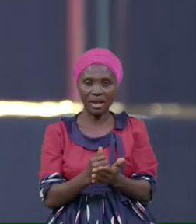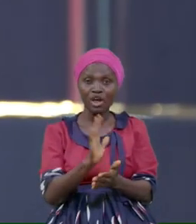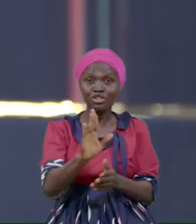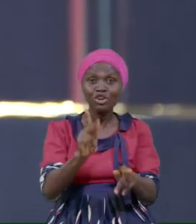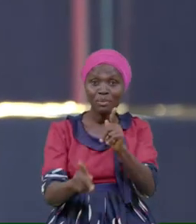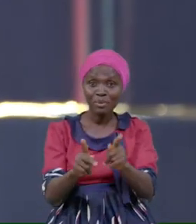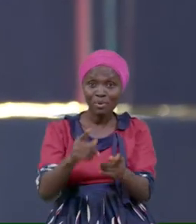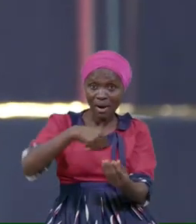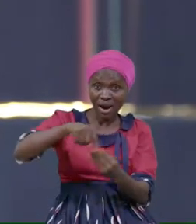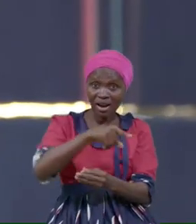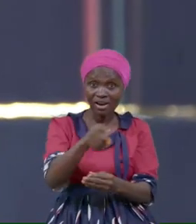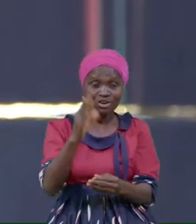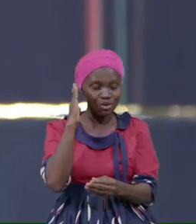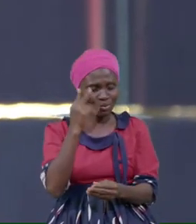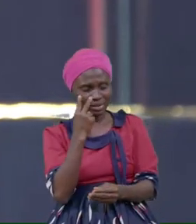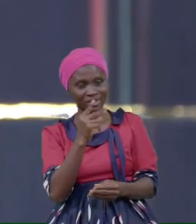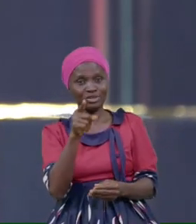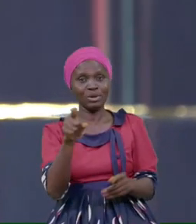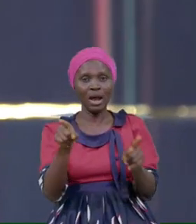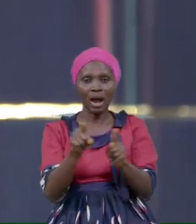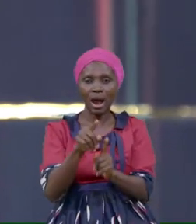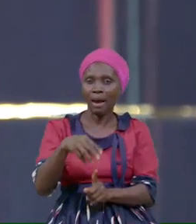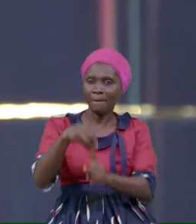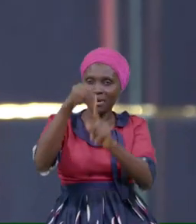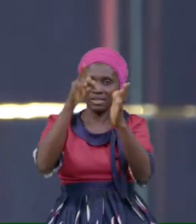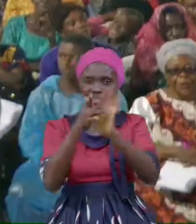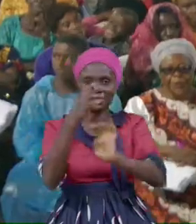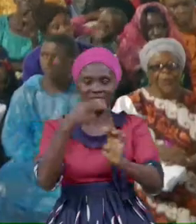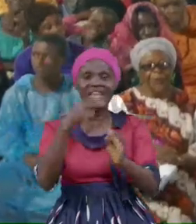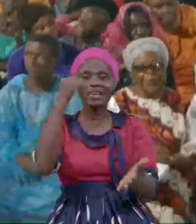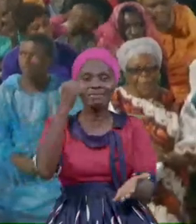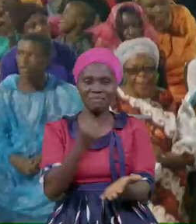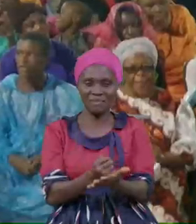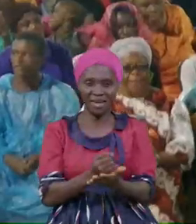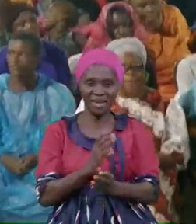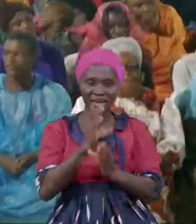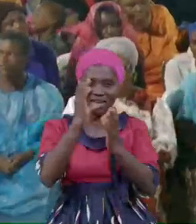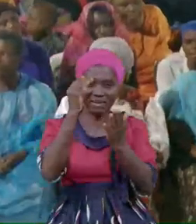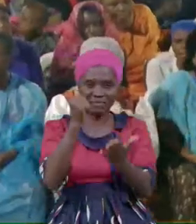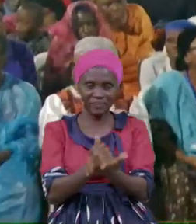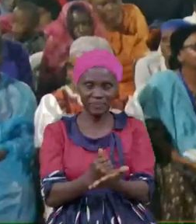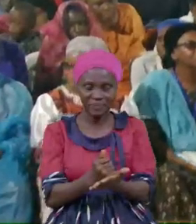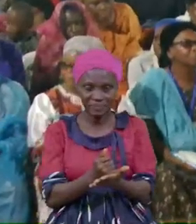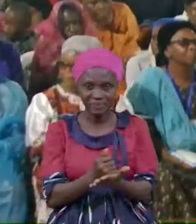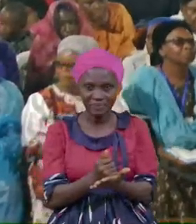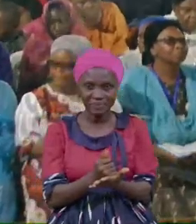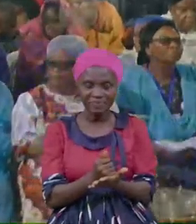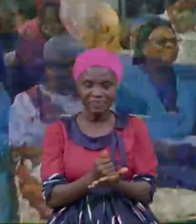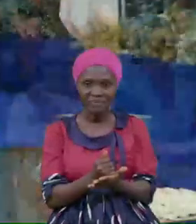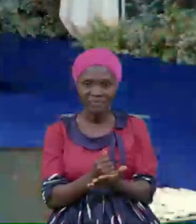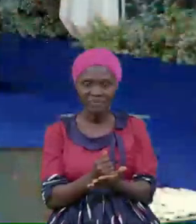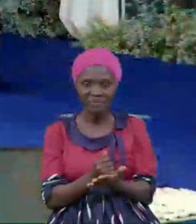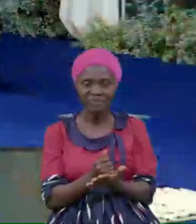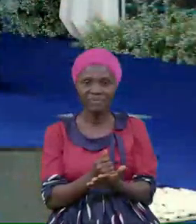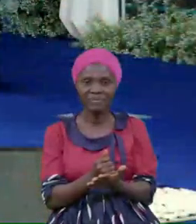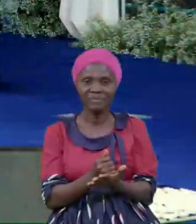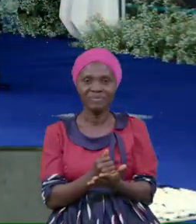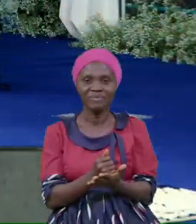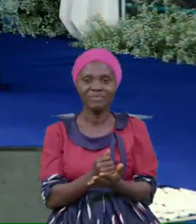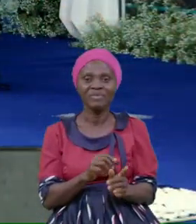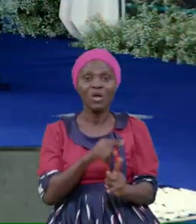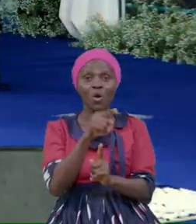as peculiar. Amen. When I received this grace of